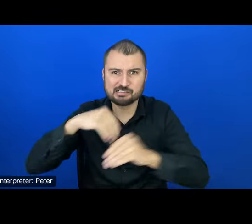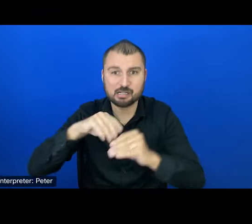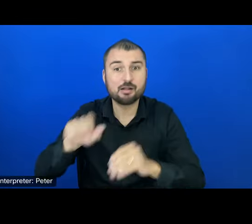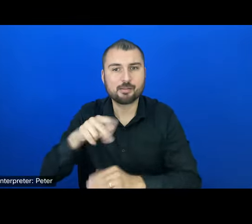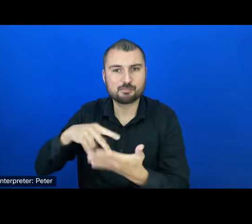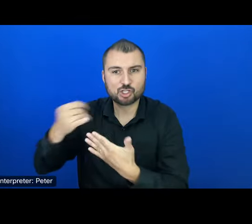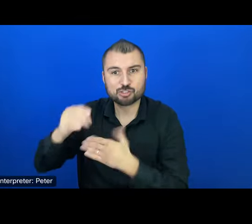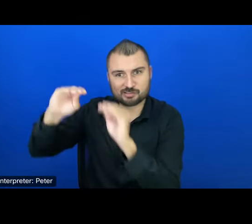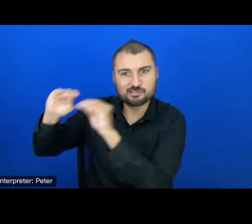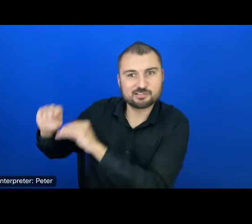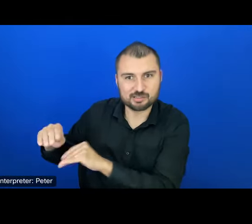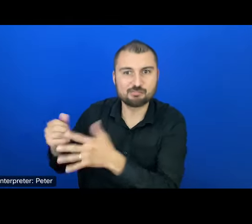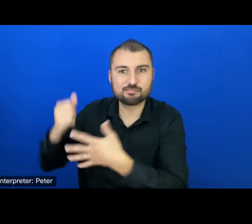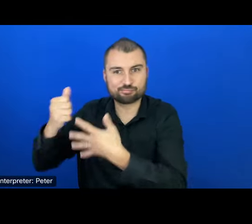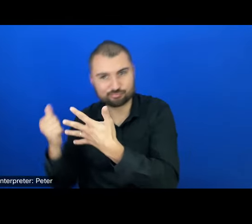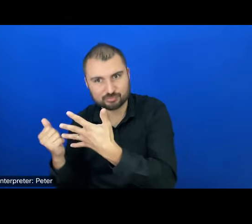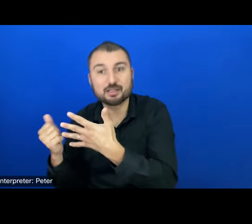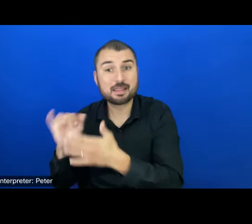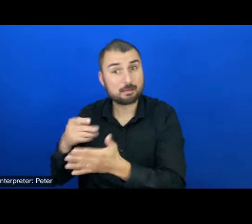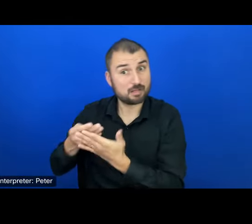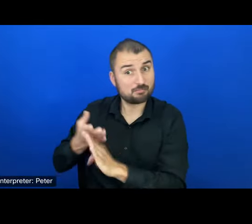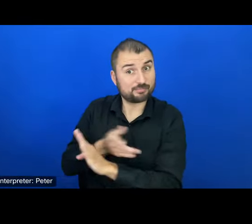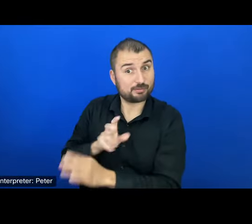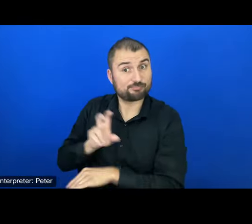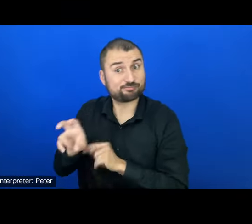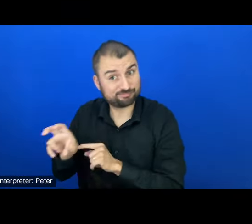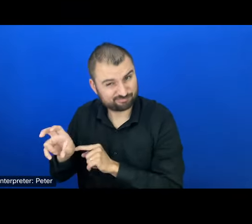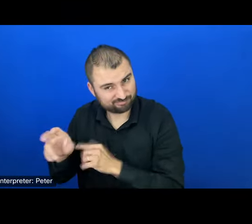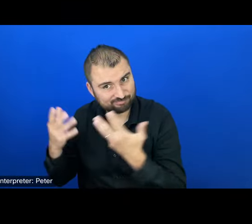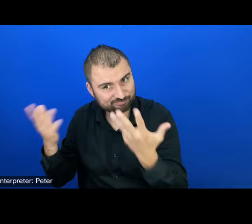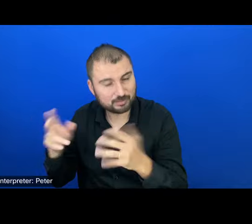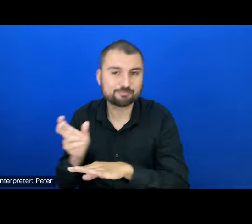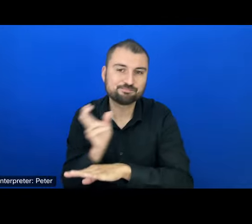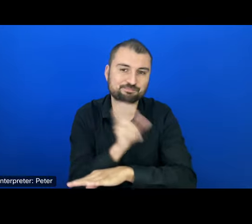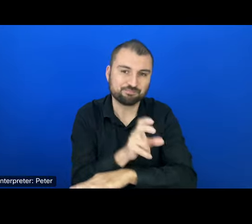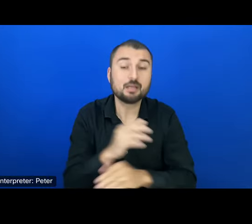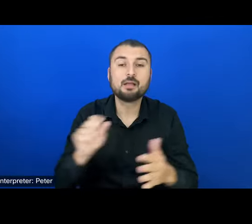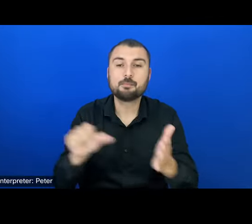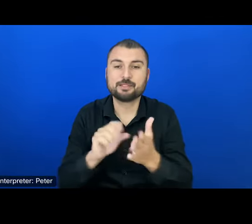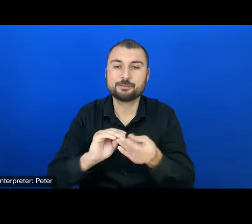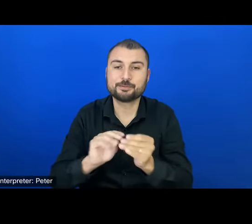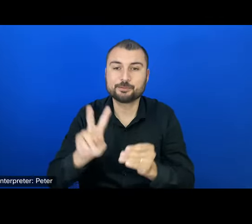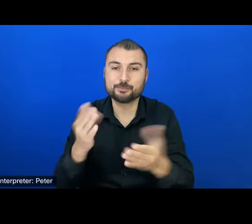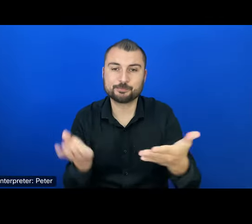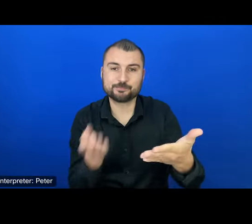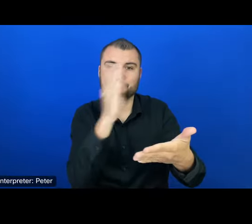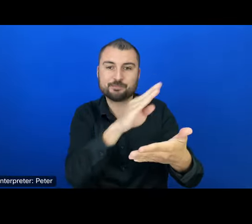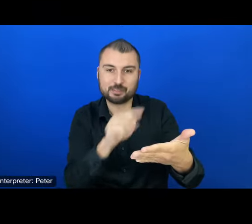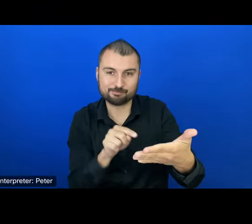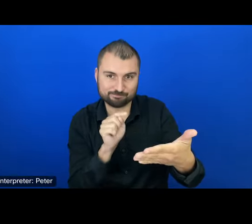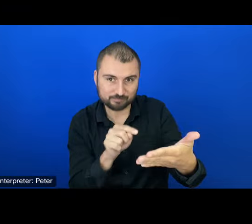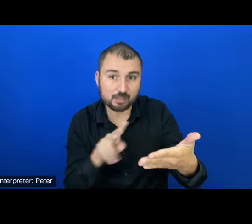projects that funding would have supported. Moving on to page 2, you'll see troop